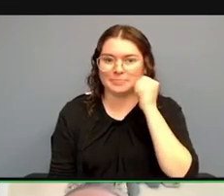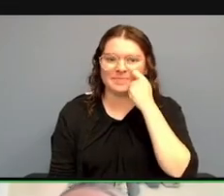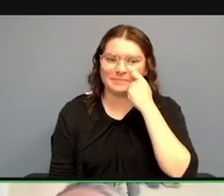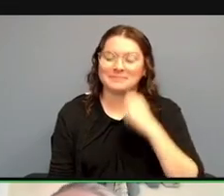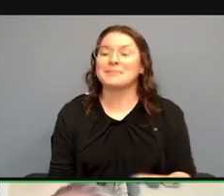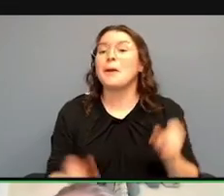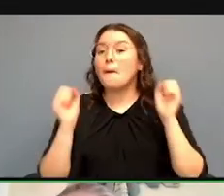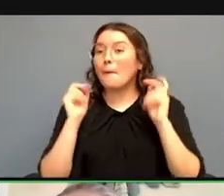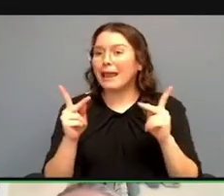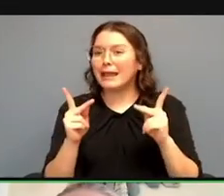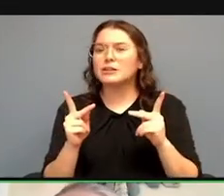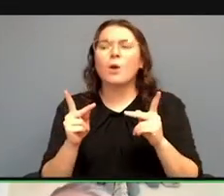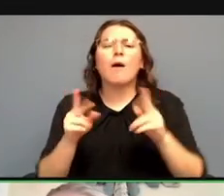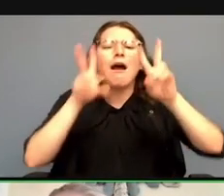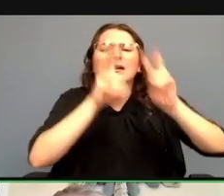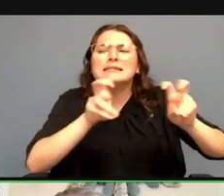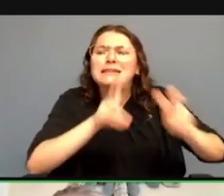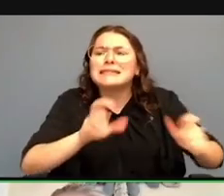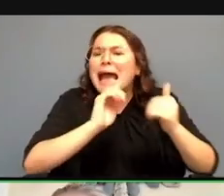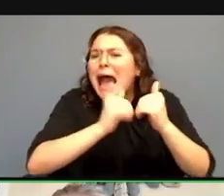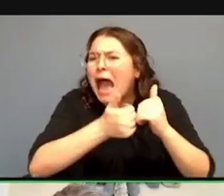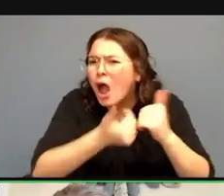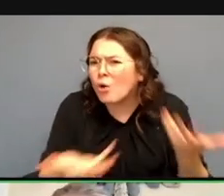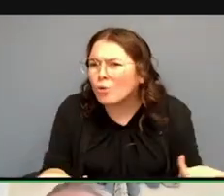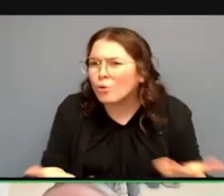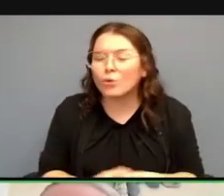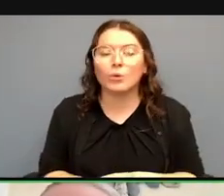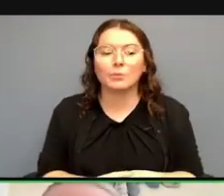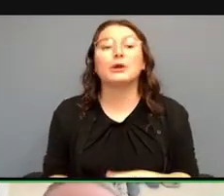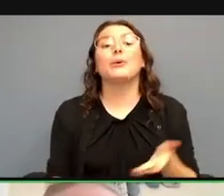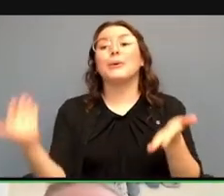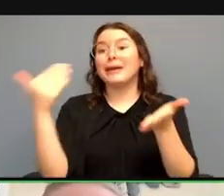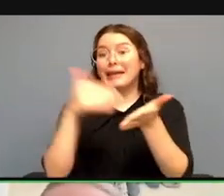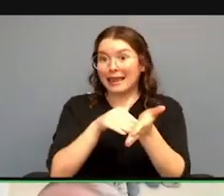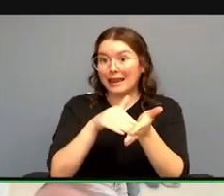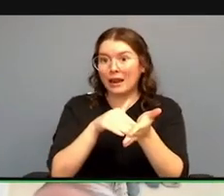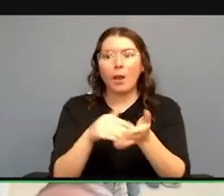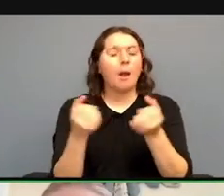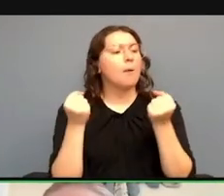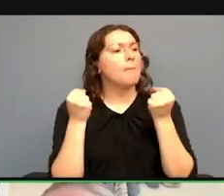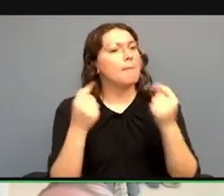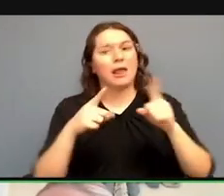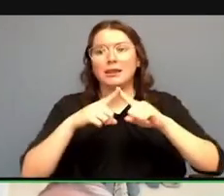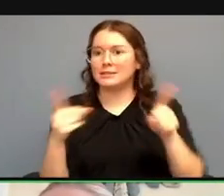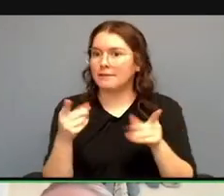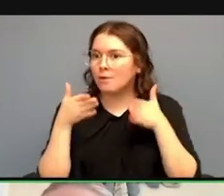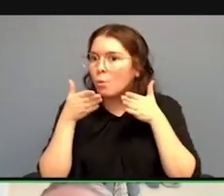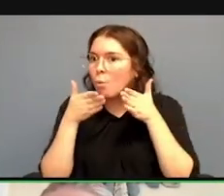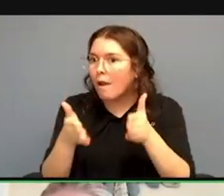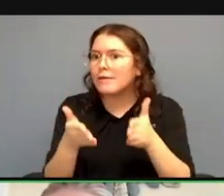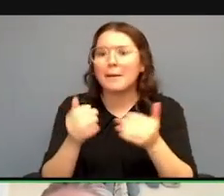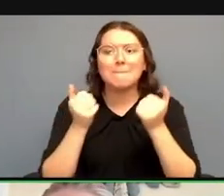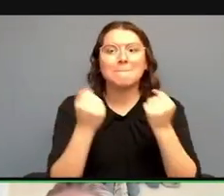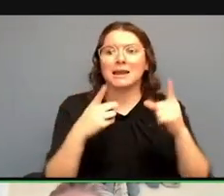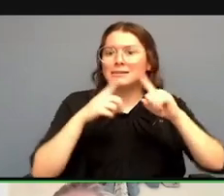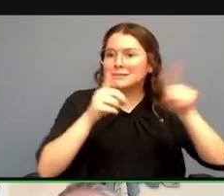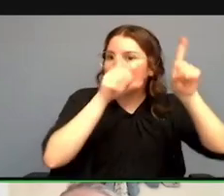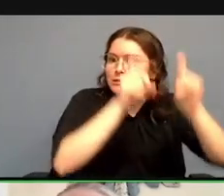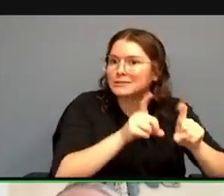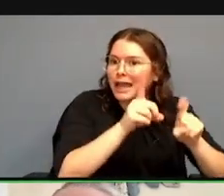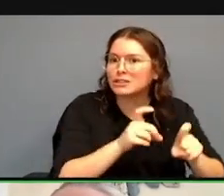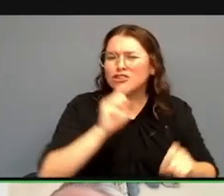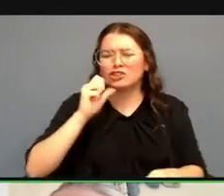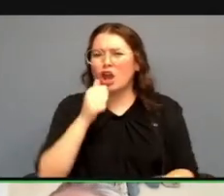All right, so how do we assess? Again, we're using multiple measures. We're not just relying on single